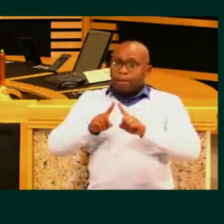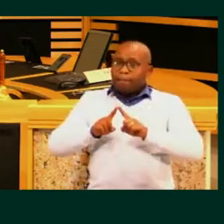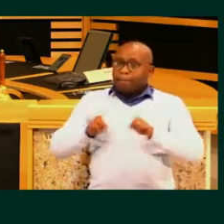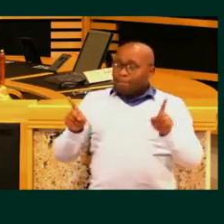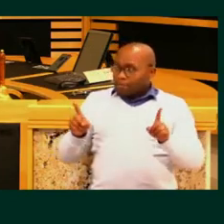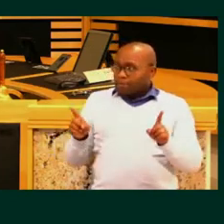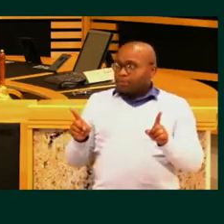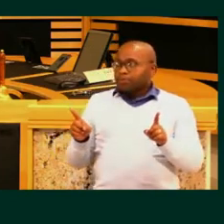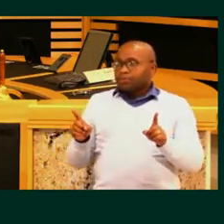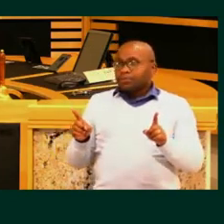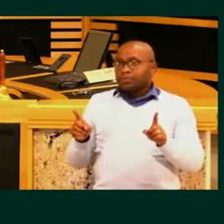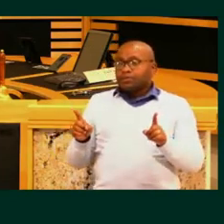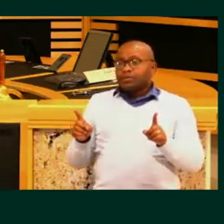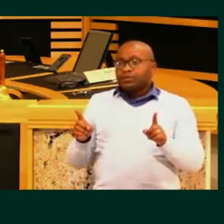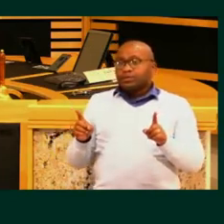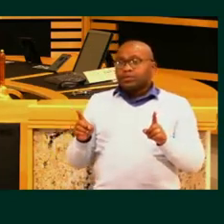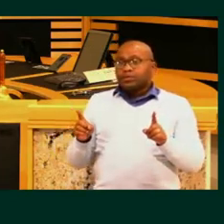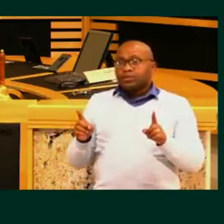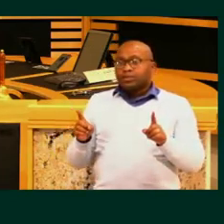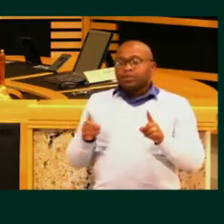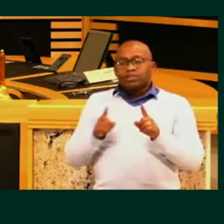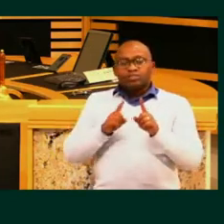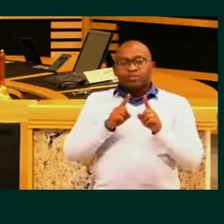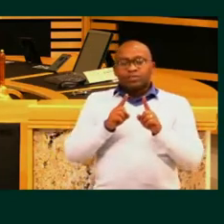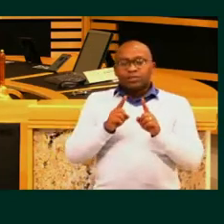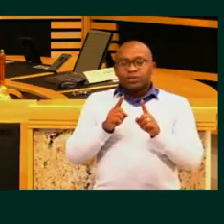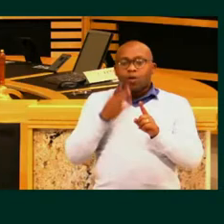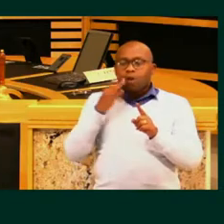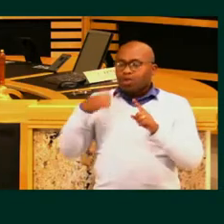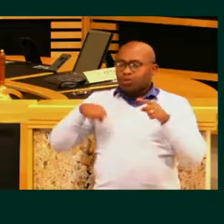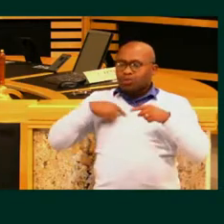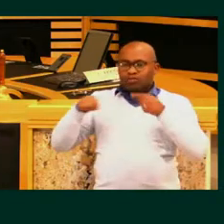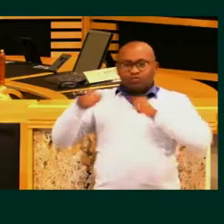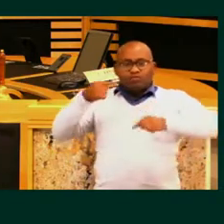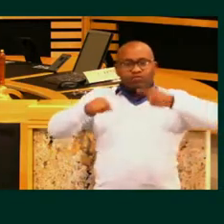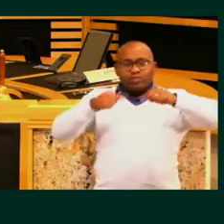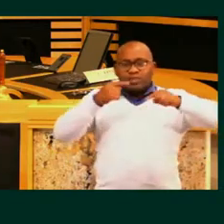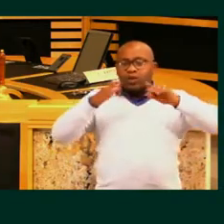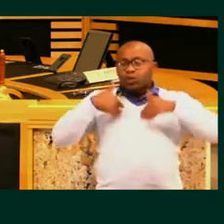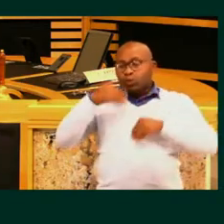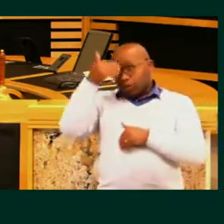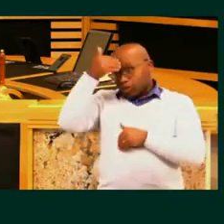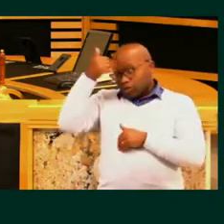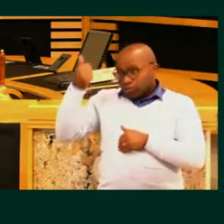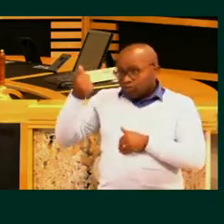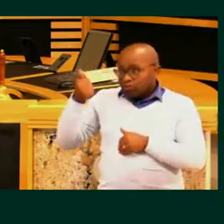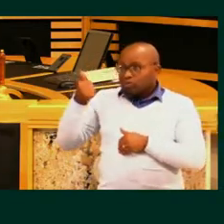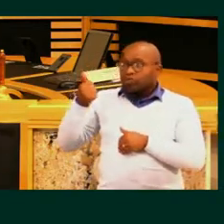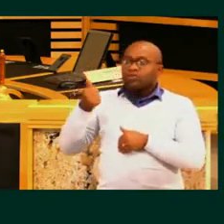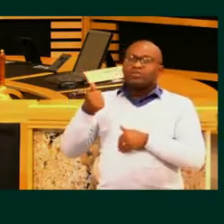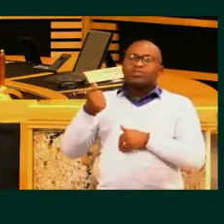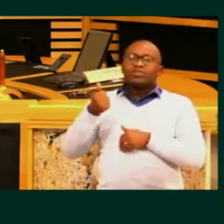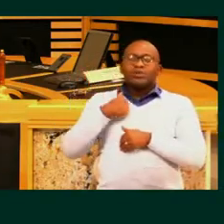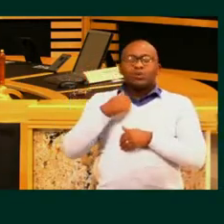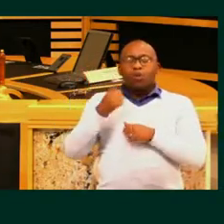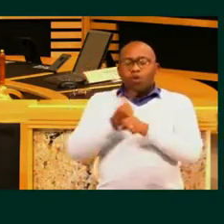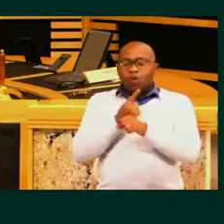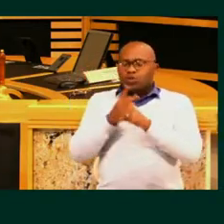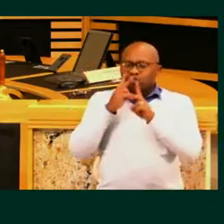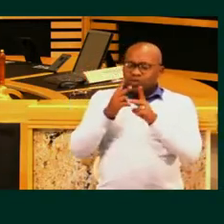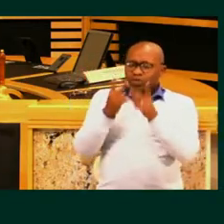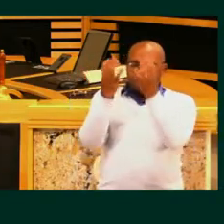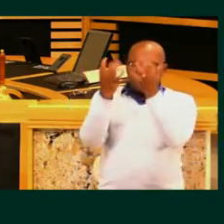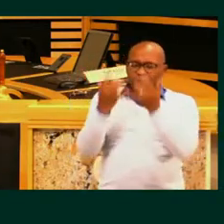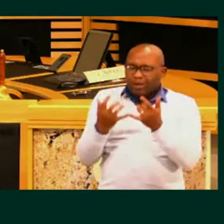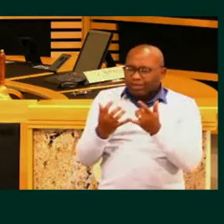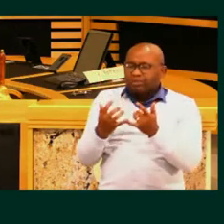not able to address the challenges related because of the insufficient funding budgetary limitations and lack of collaboration